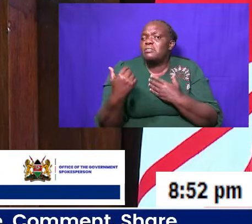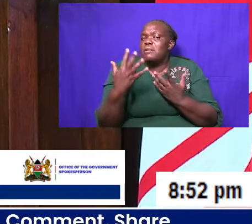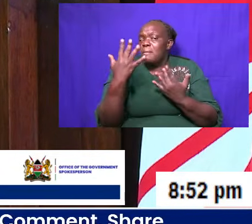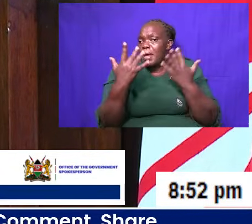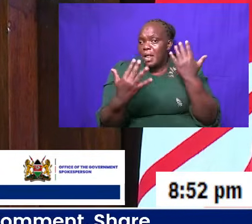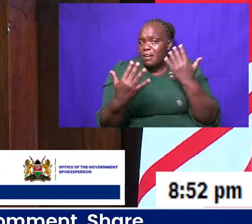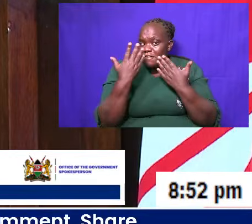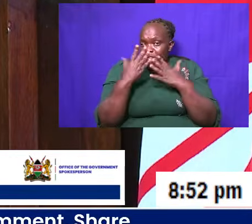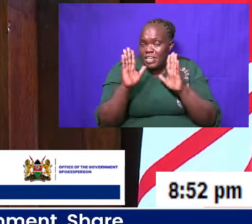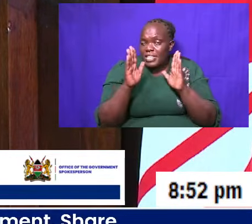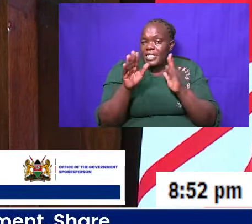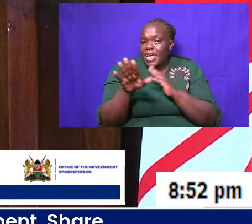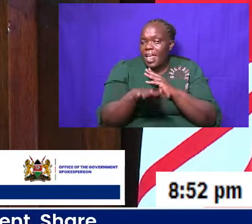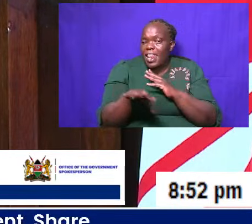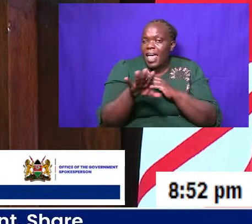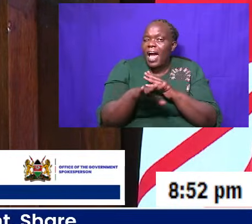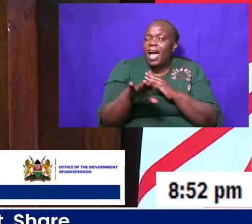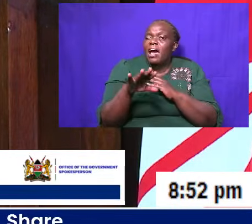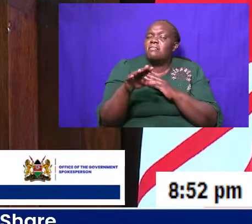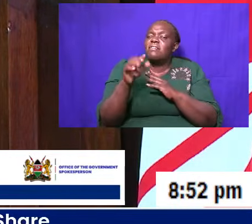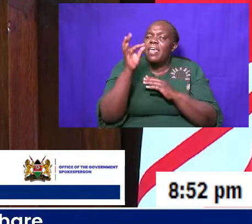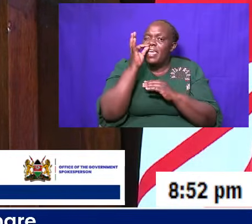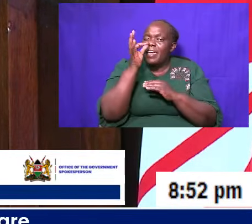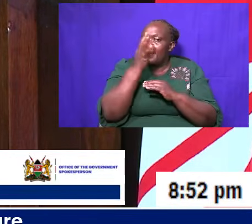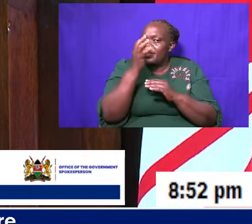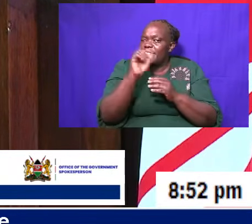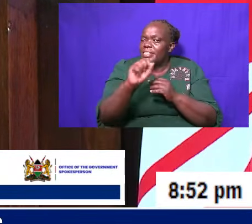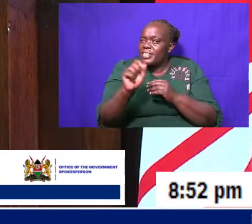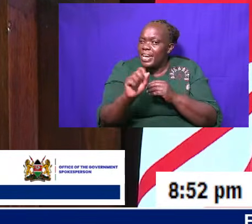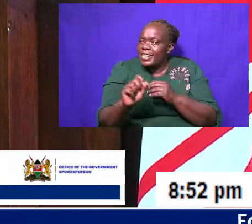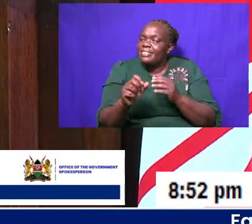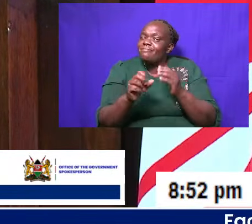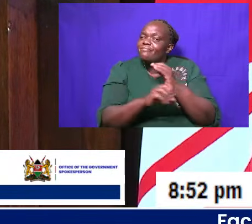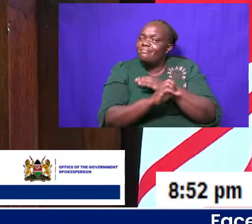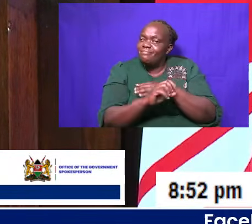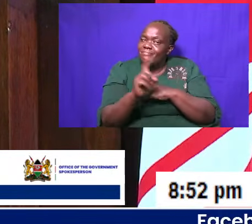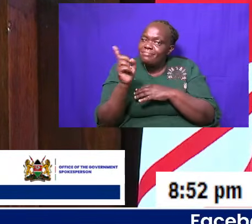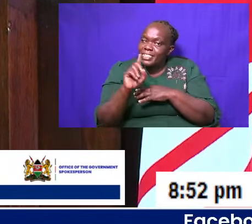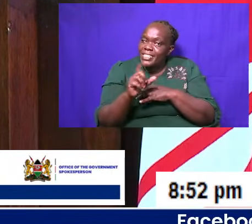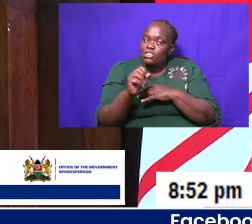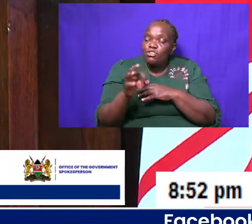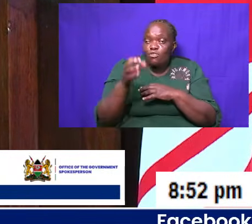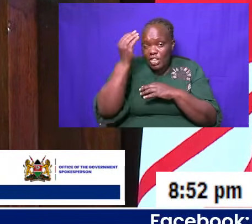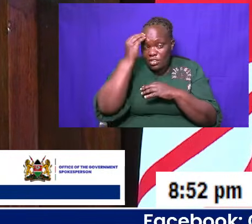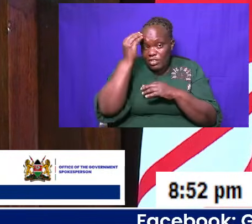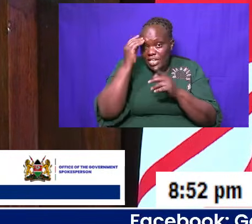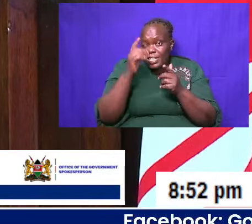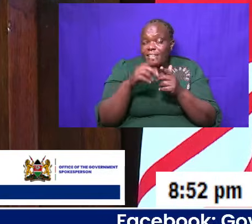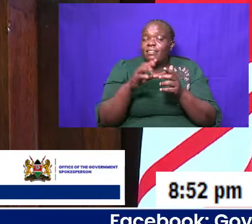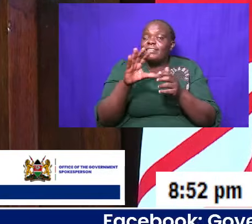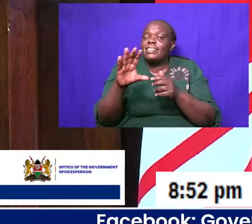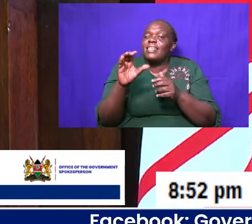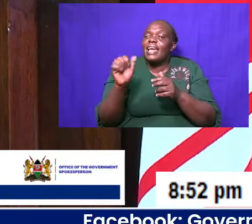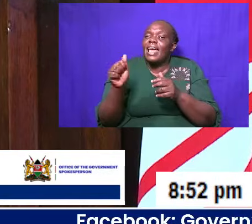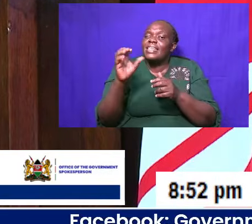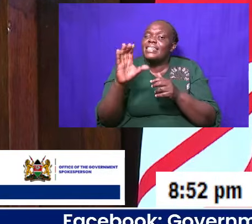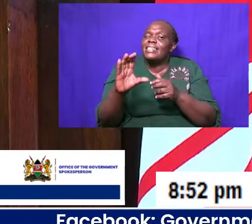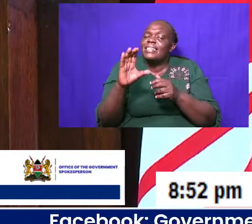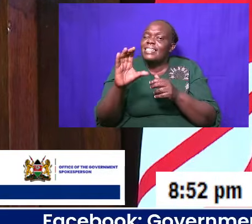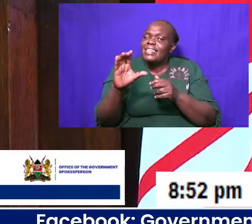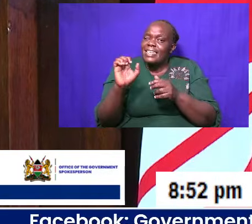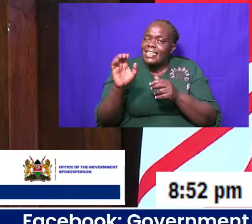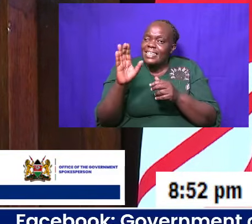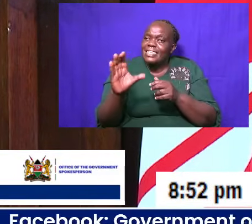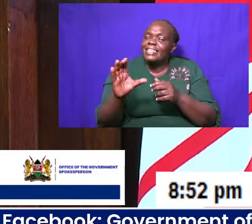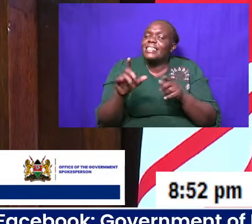in Russia, we were able to write an advisory to the Ministry of Education, to TSC. You have seen when there was a case